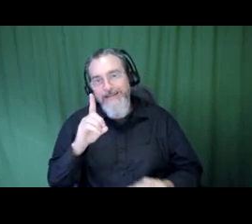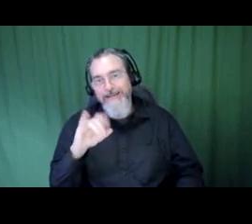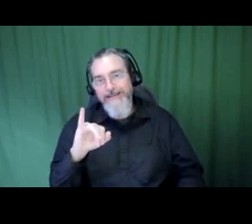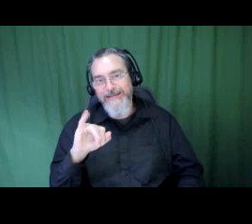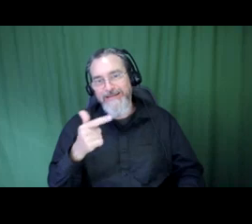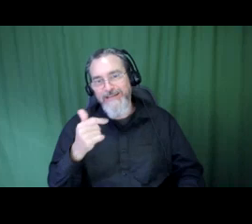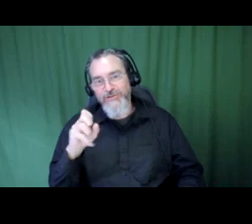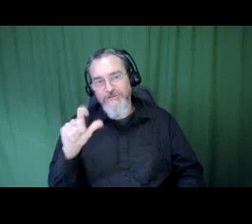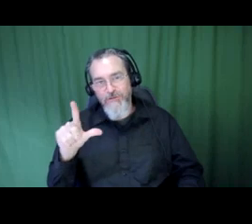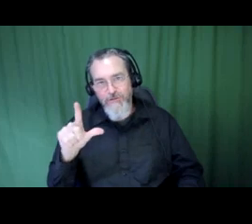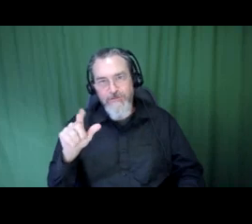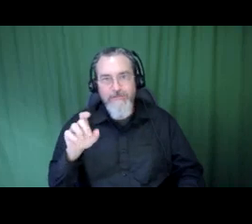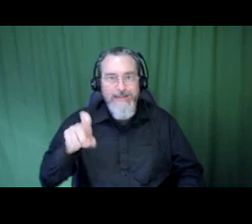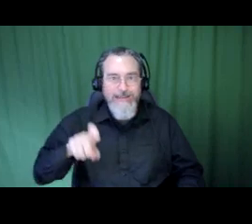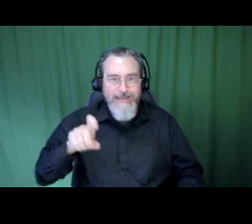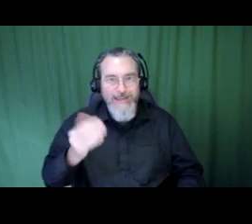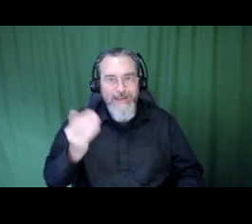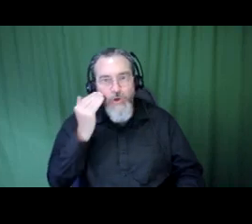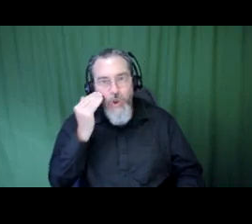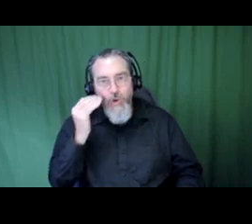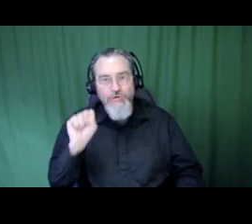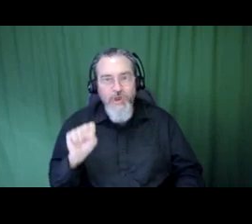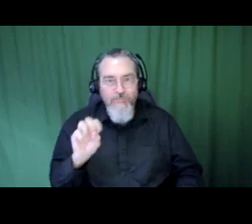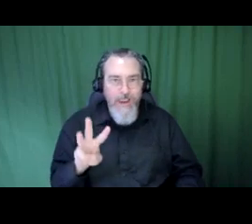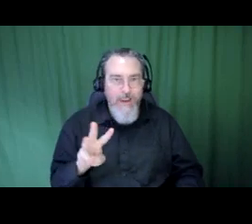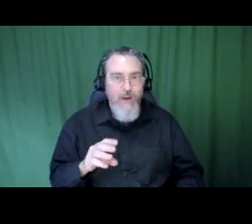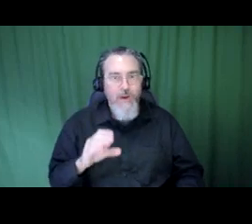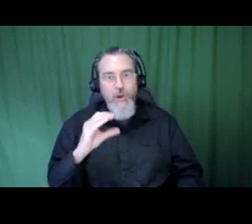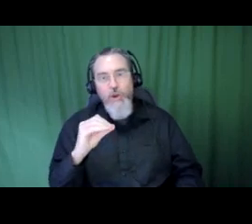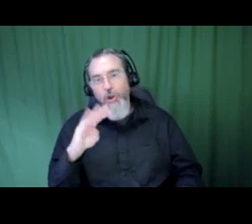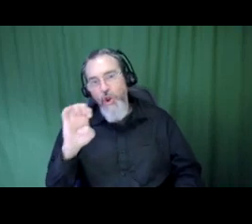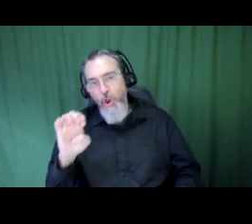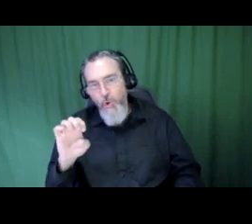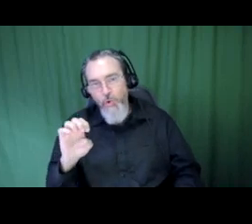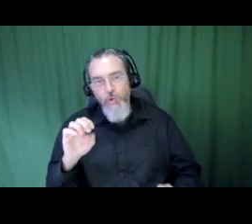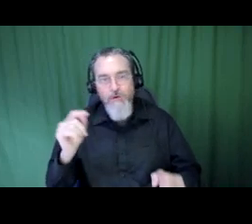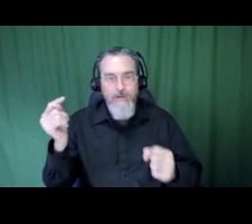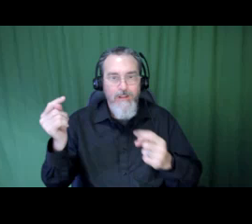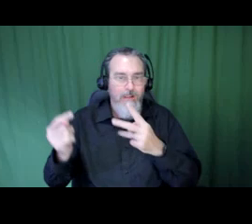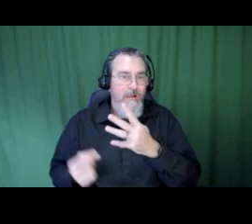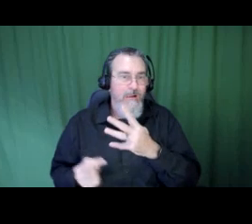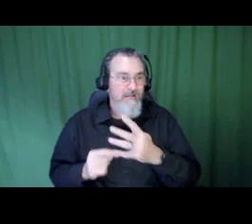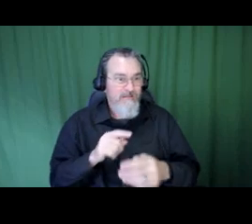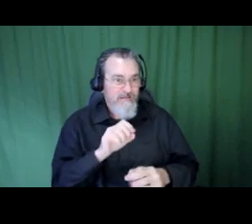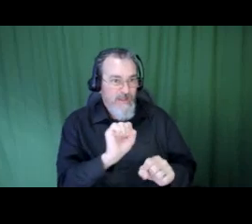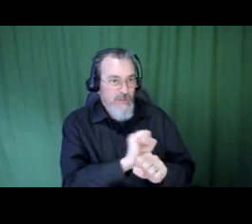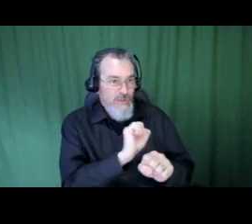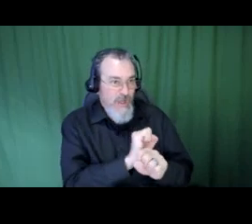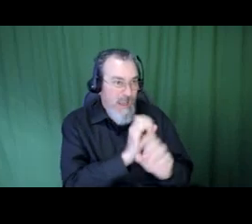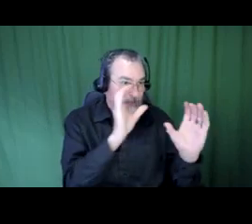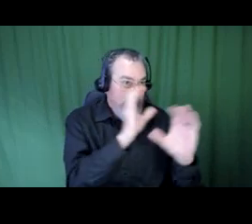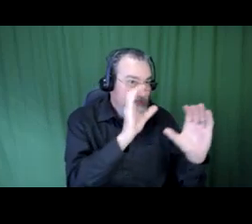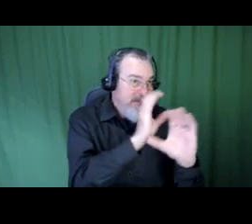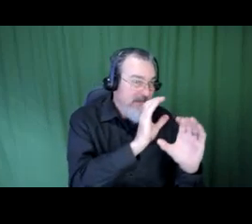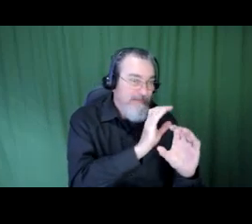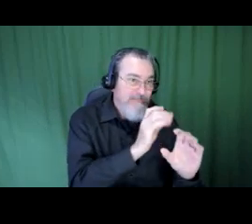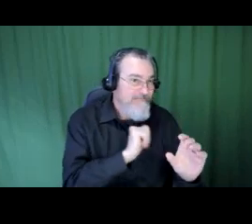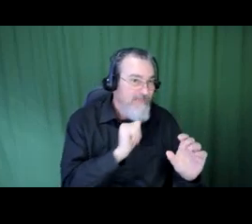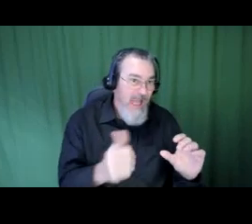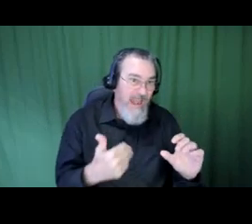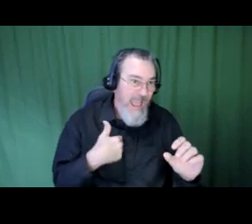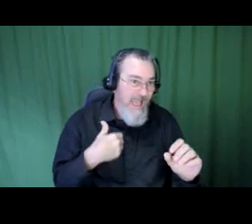like softwares to coding skills, but job seekers lack those knowledges, principally when it comes to big data management,